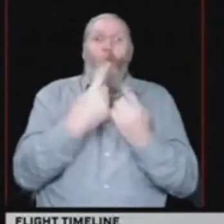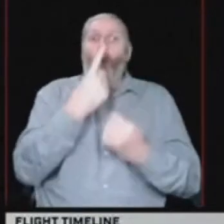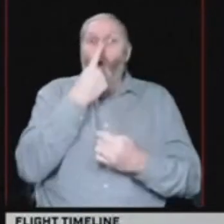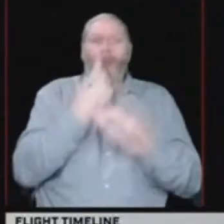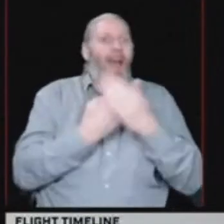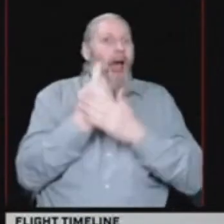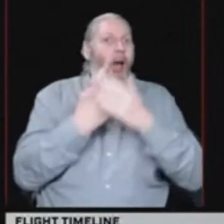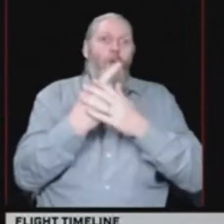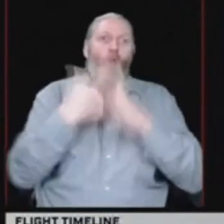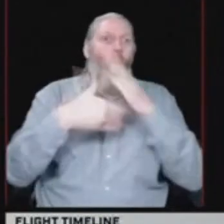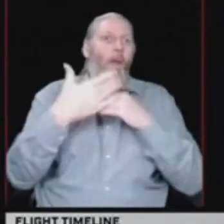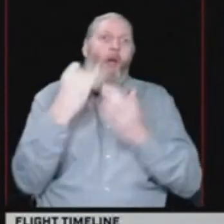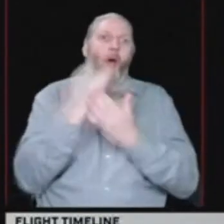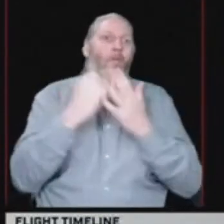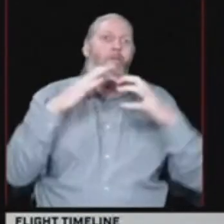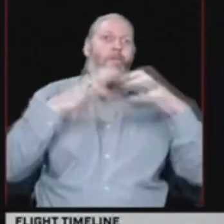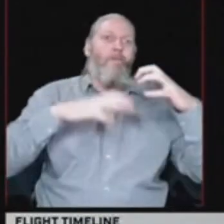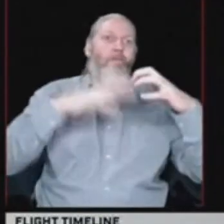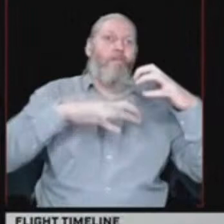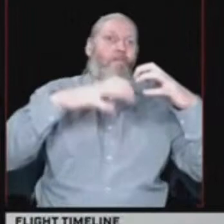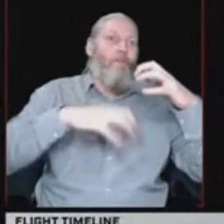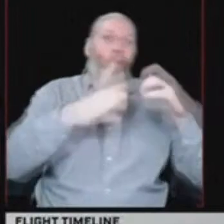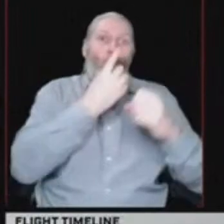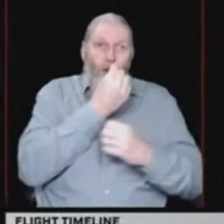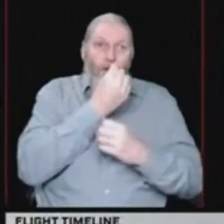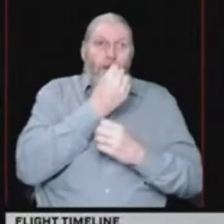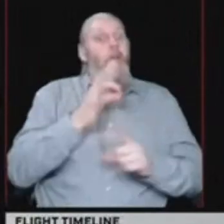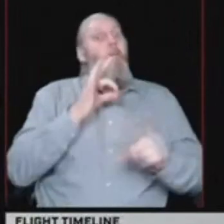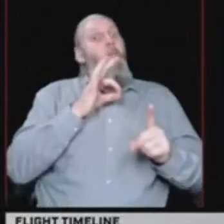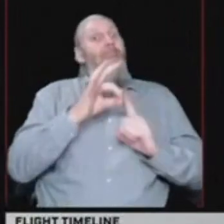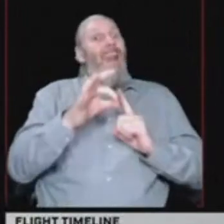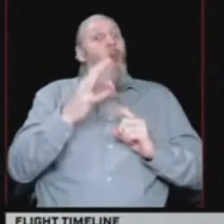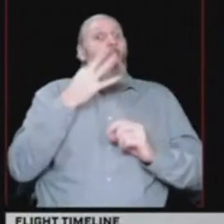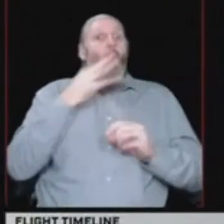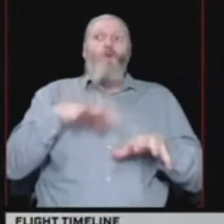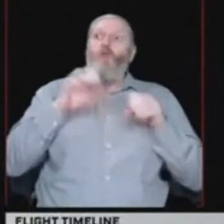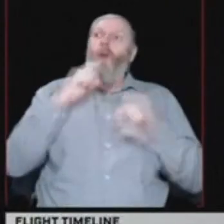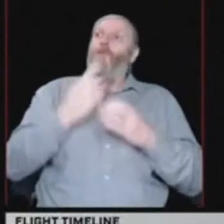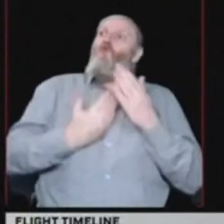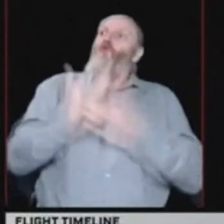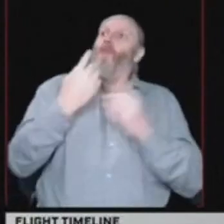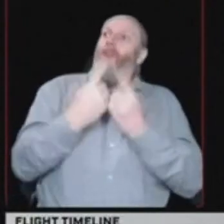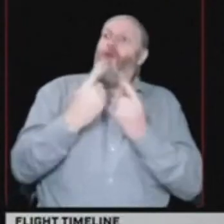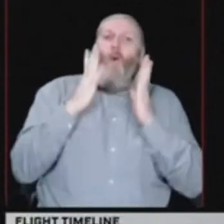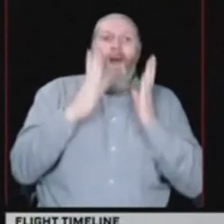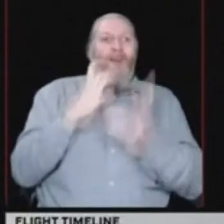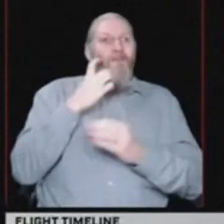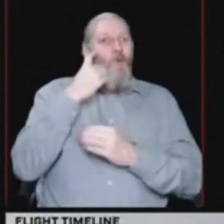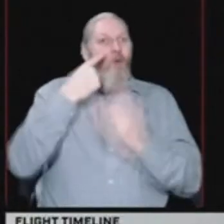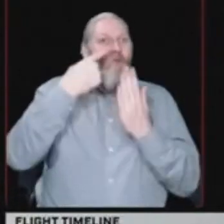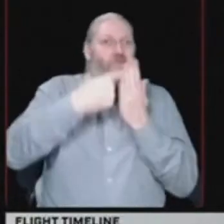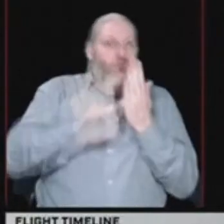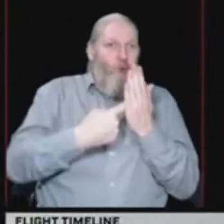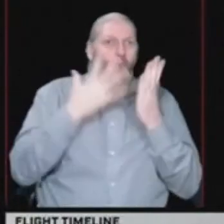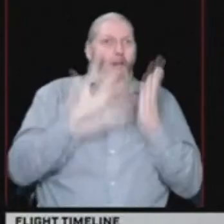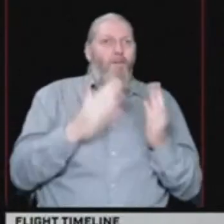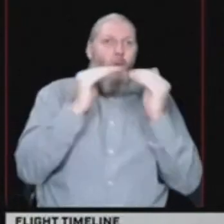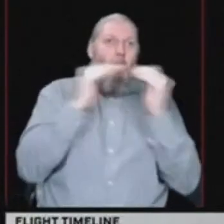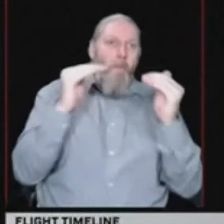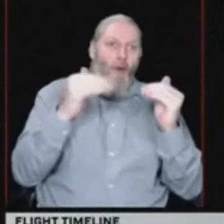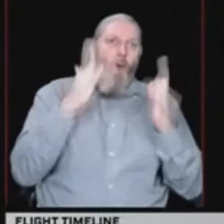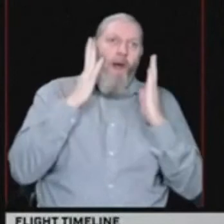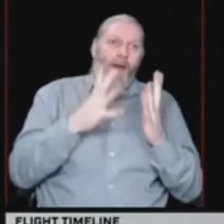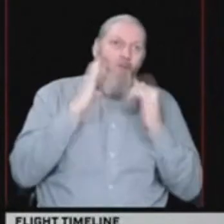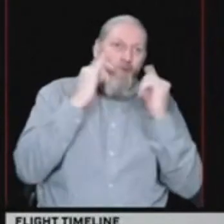new, there are lots of regulatory barriers to overcome. I actually want to express my thanks to my Irish